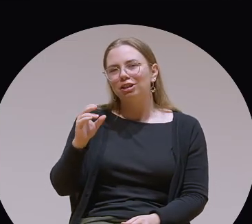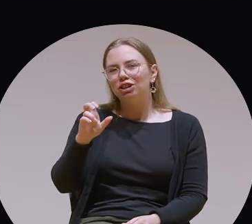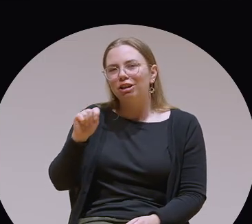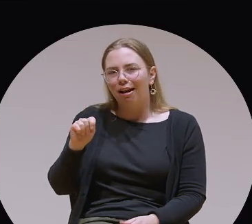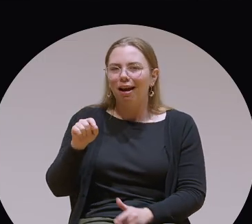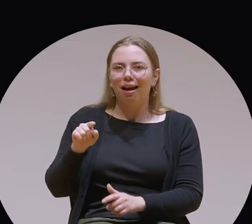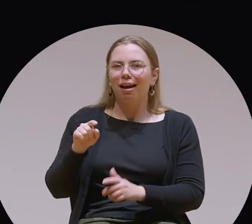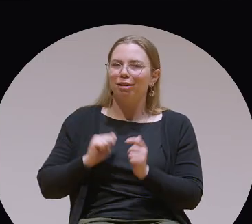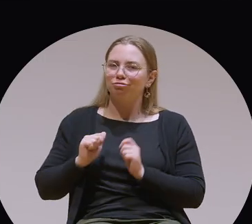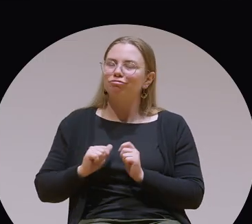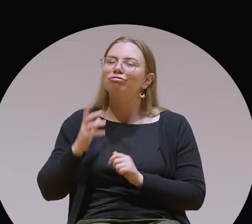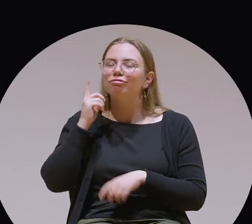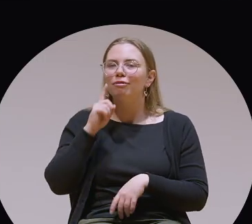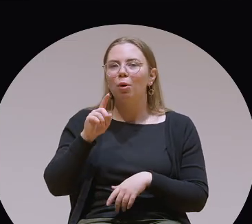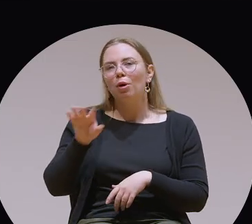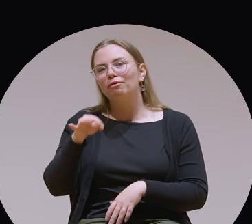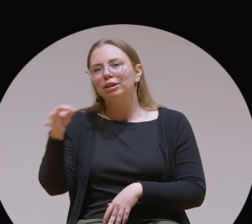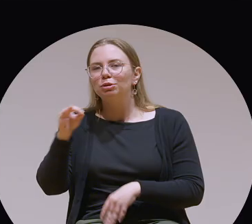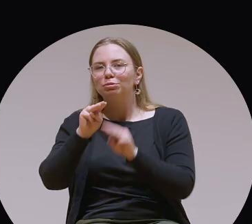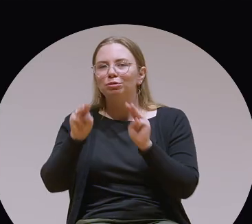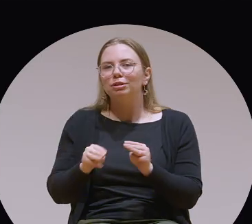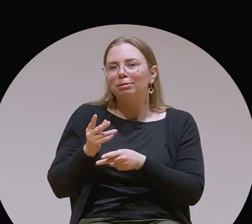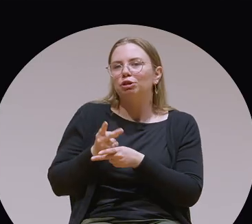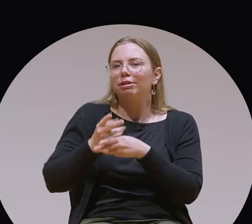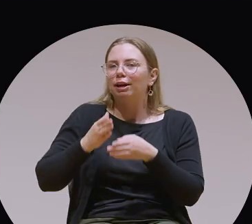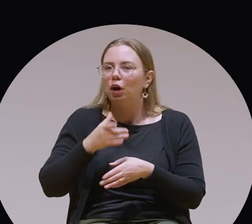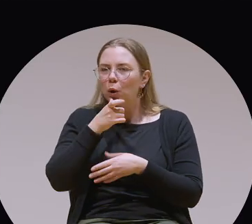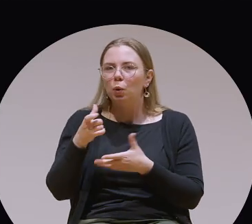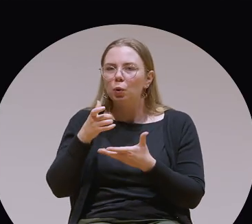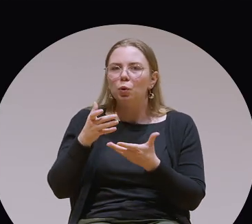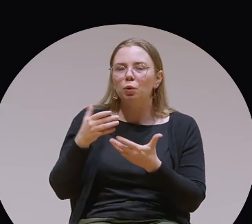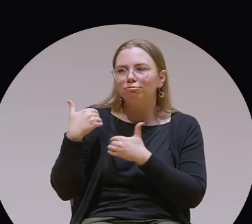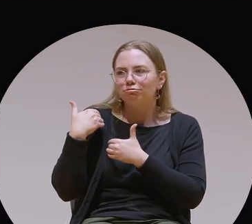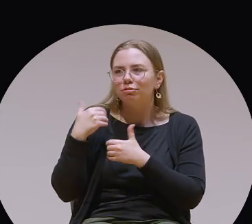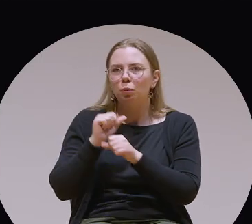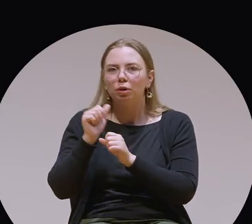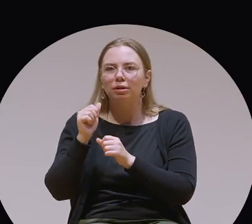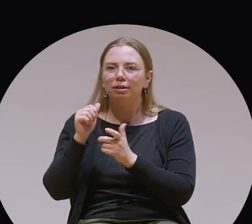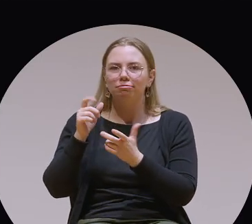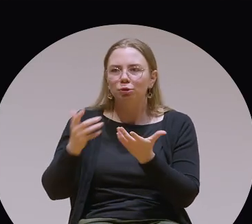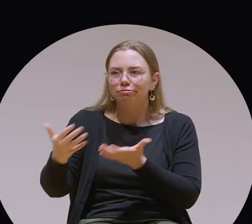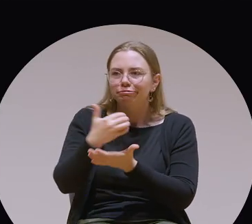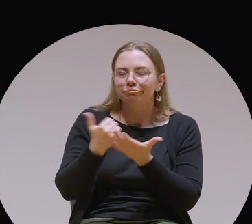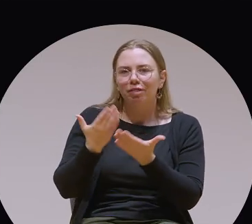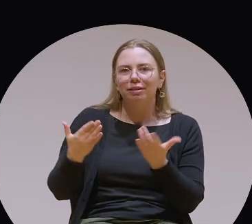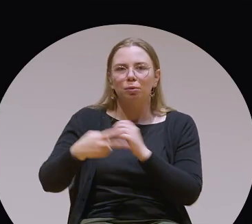French museum curator who was seconded to the Nazi regime working in the Jeu de Paume in Paris, and who during the